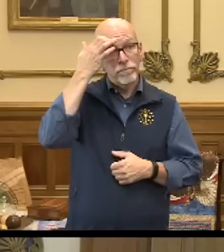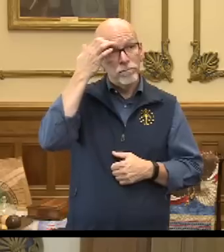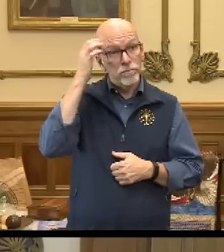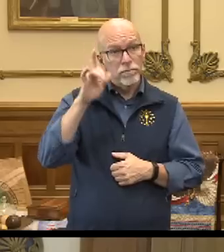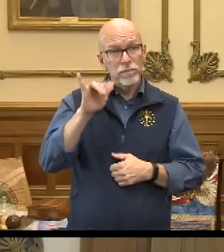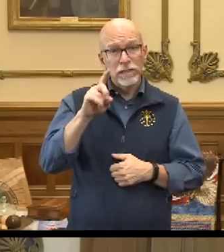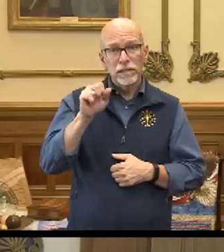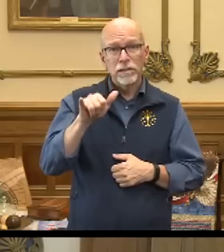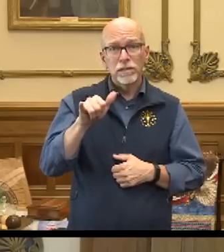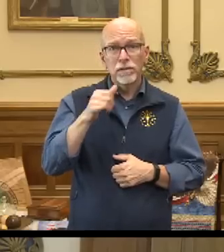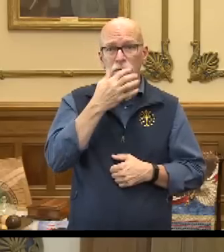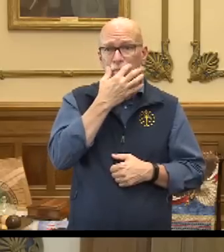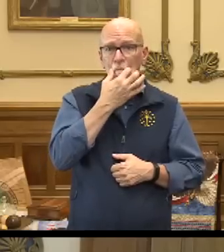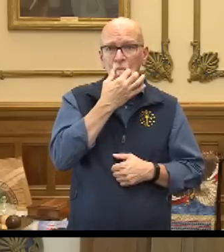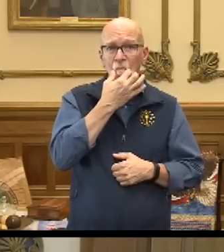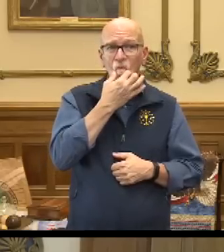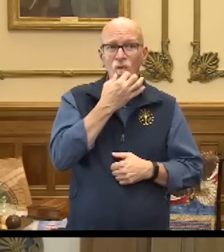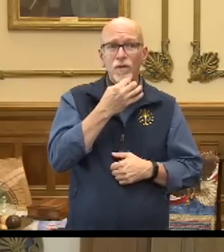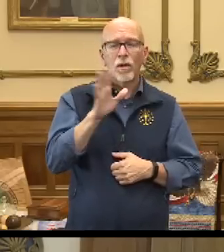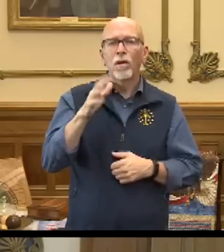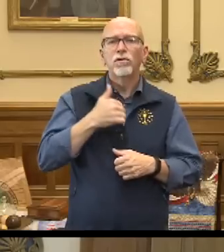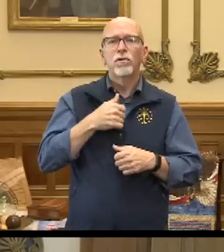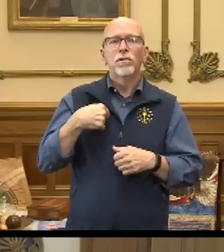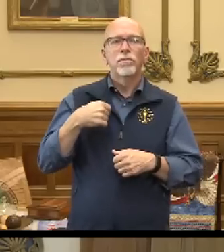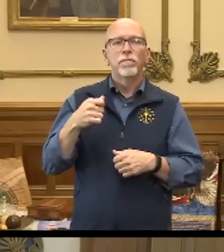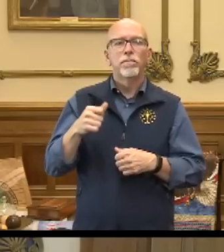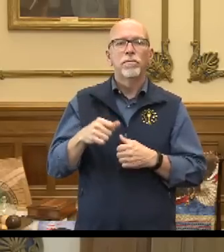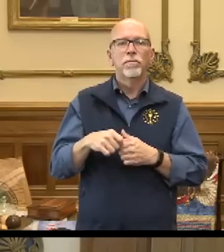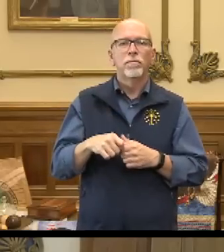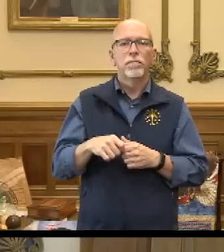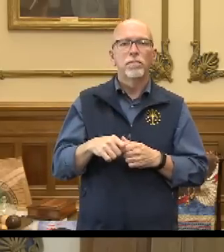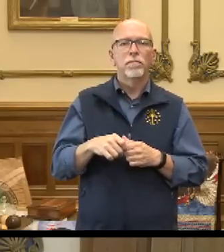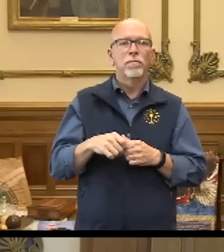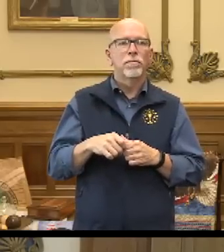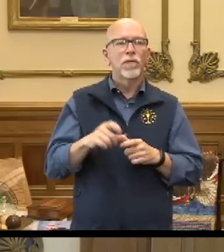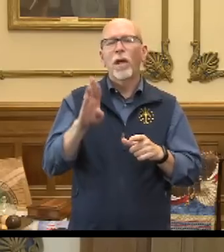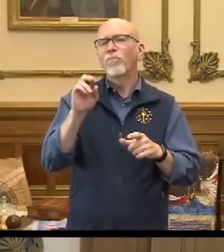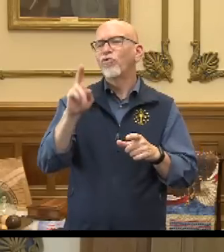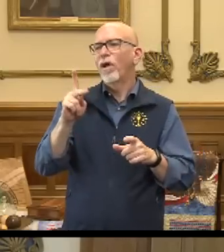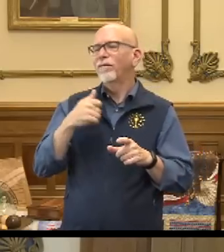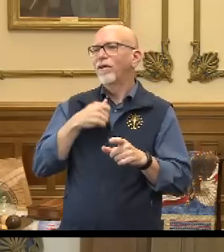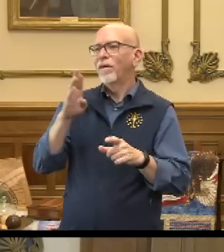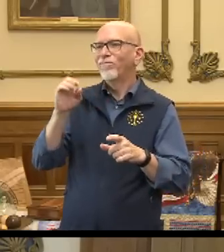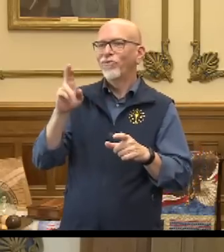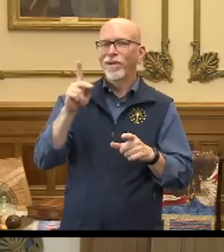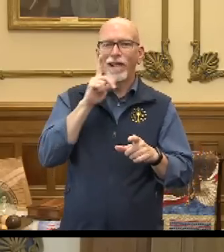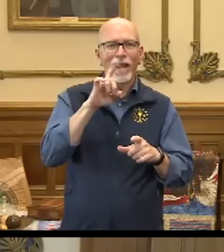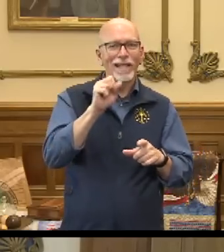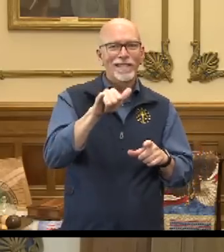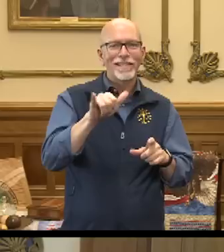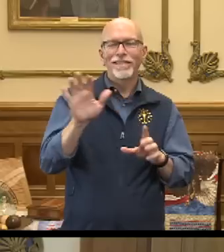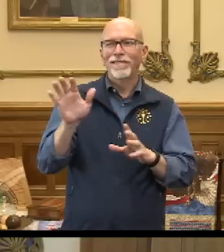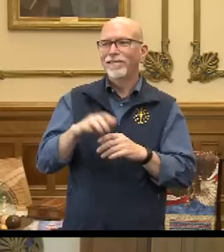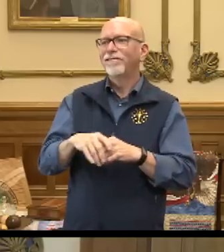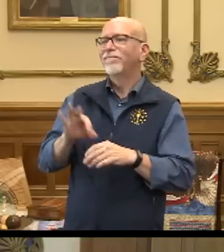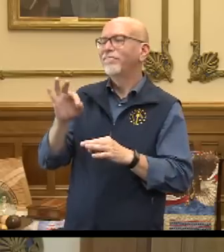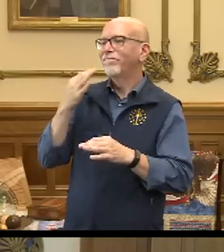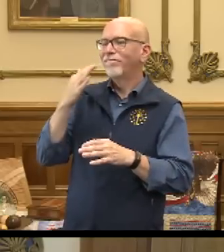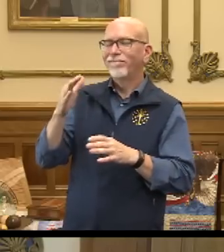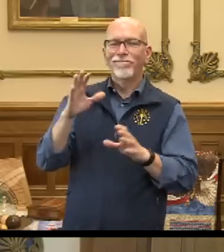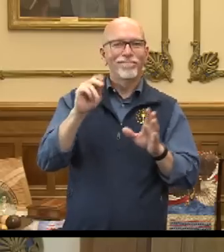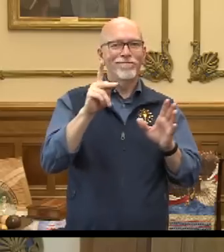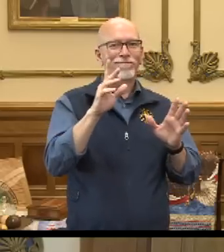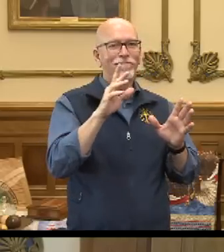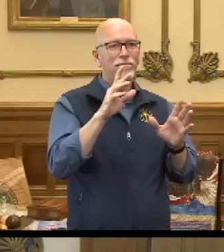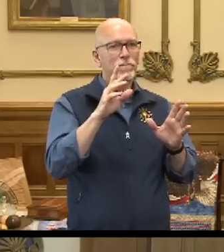Lindsay? I apologize. No. Brock. It's Brock. Brock. Yeah. Sorry, my bad. No, that's okay. Did I cut